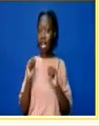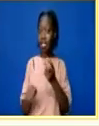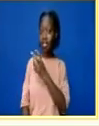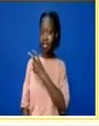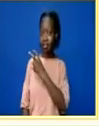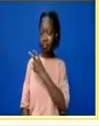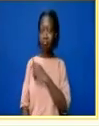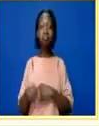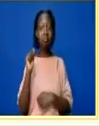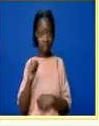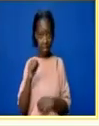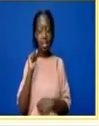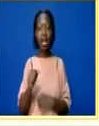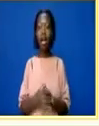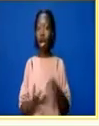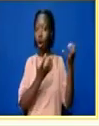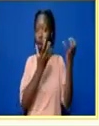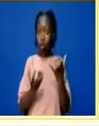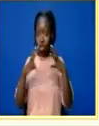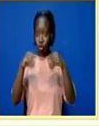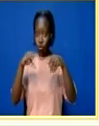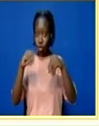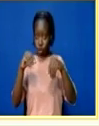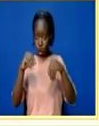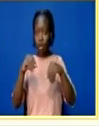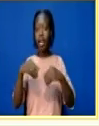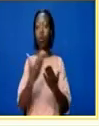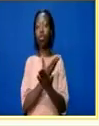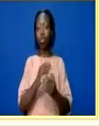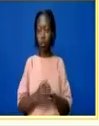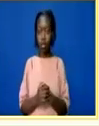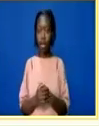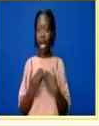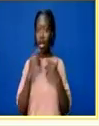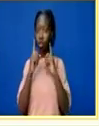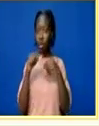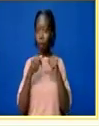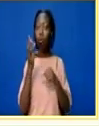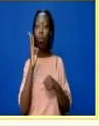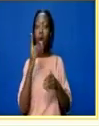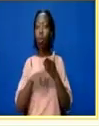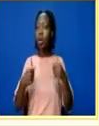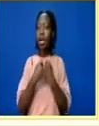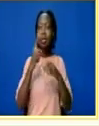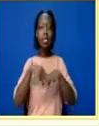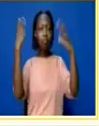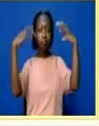Mm-hmm. Agents of soil erosion, we talked about water. Water. Right? Mm-hmm. Very good. So, what happens when it